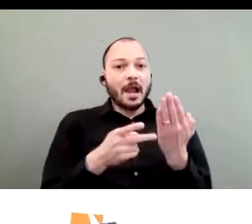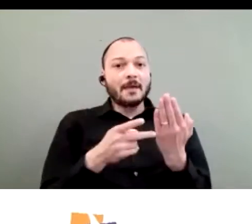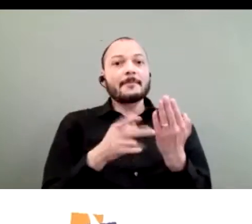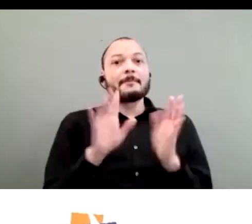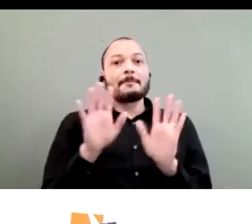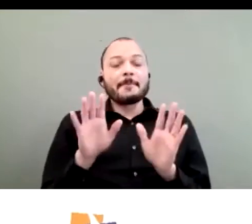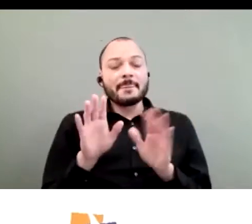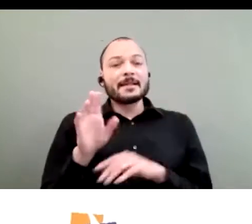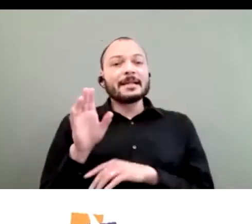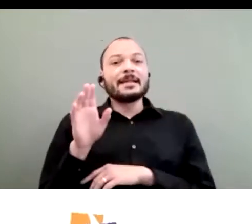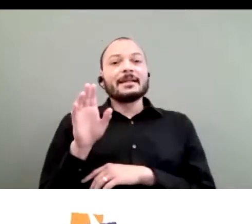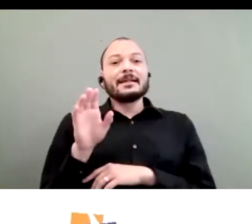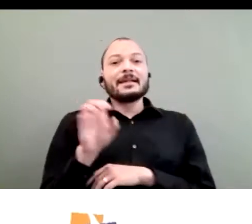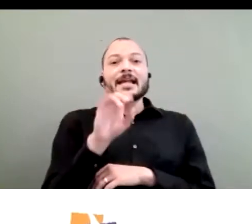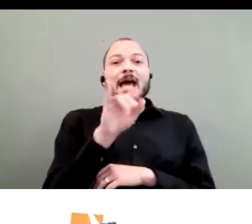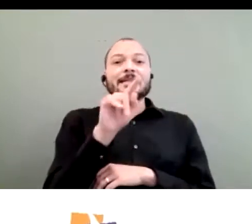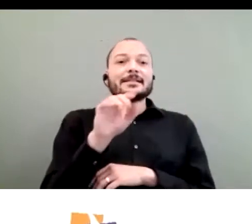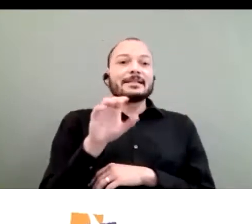EITC for me,